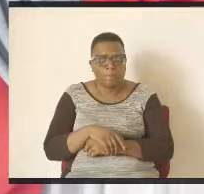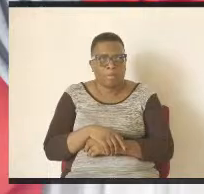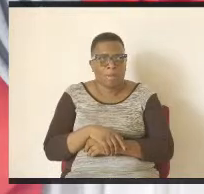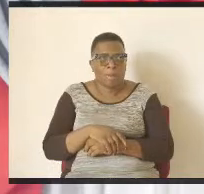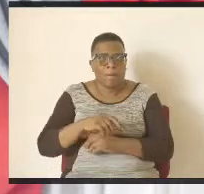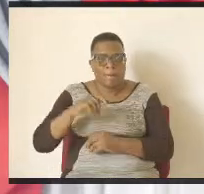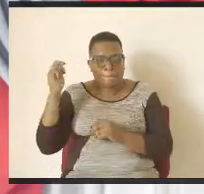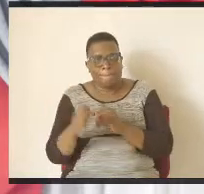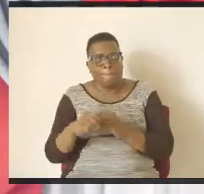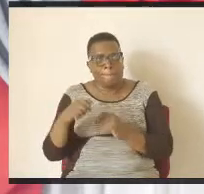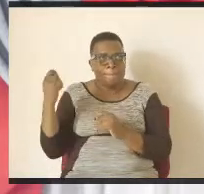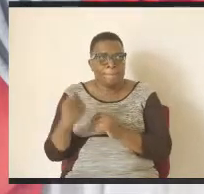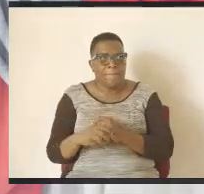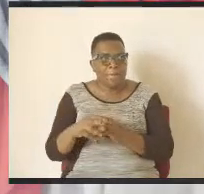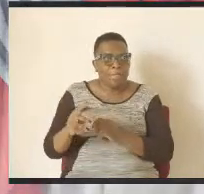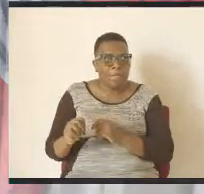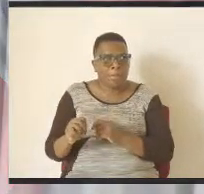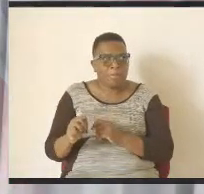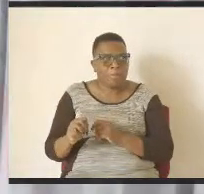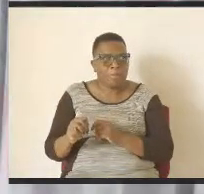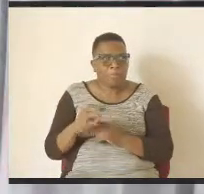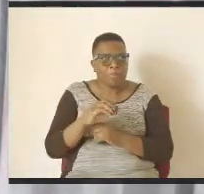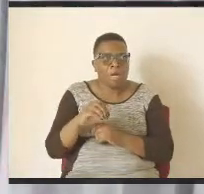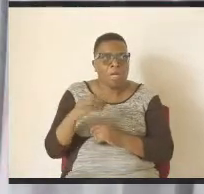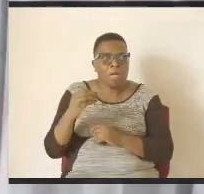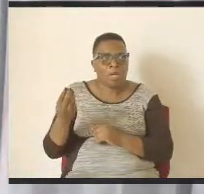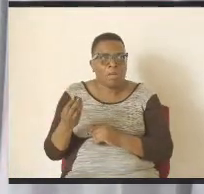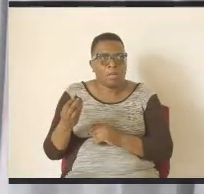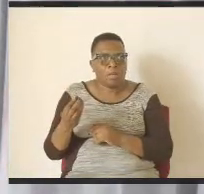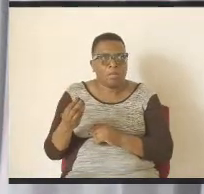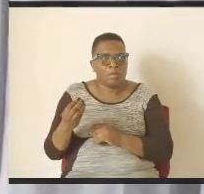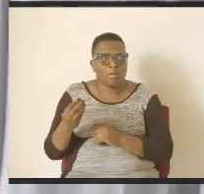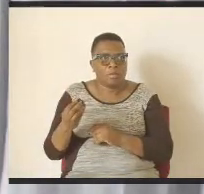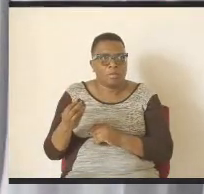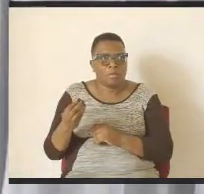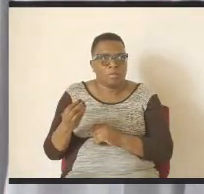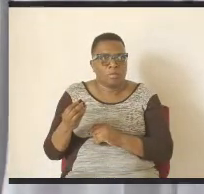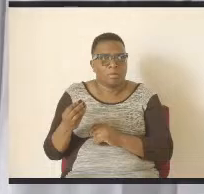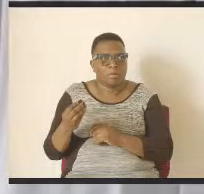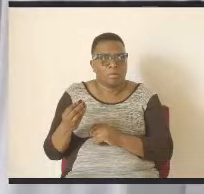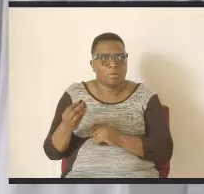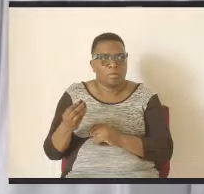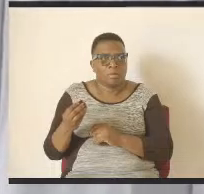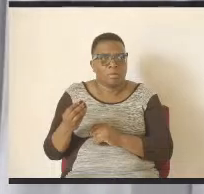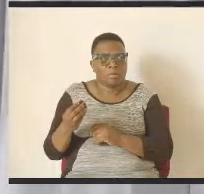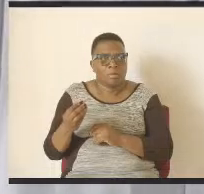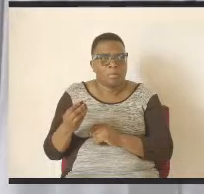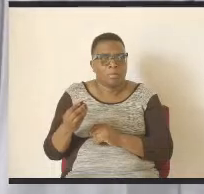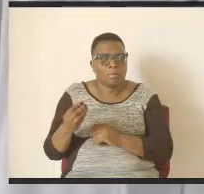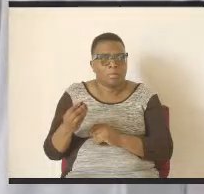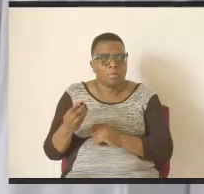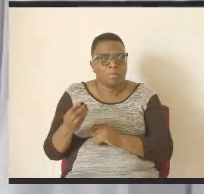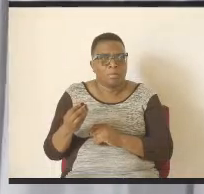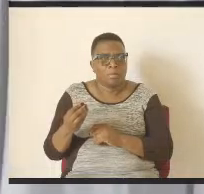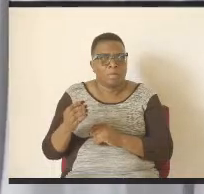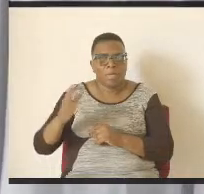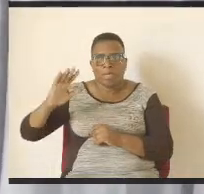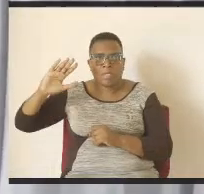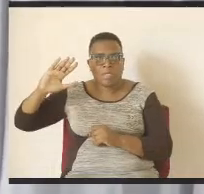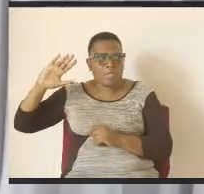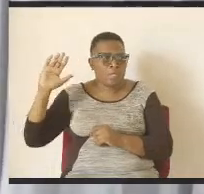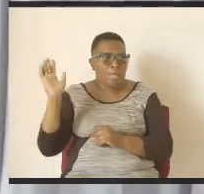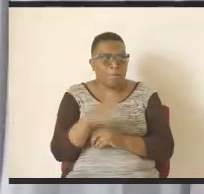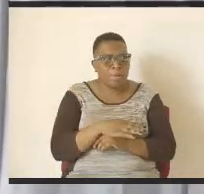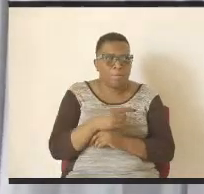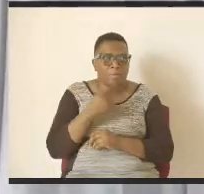him. And others, what? Struck him with the palm of their hands,